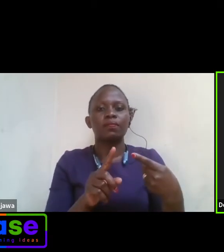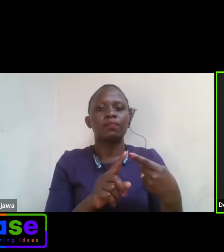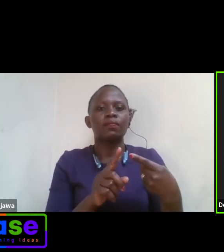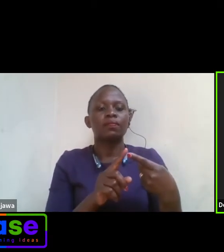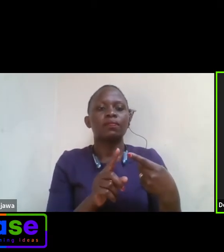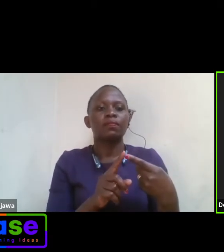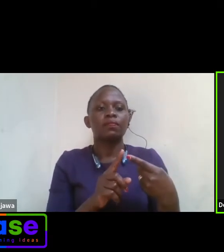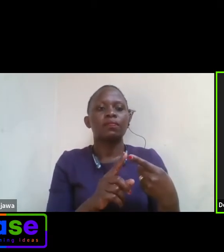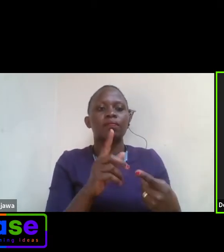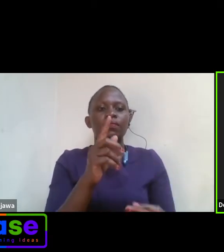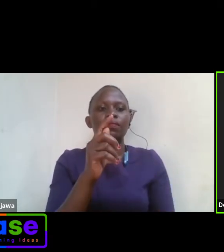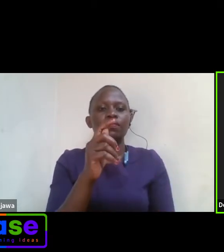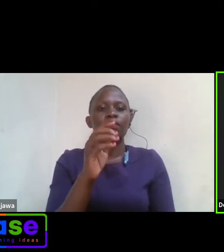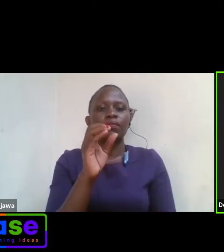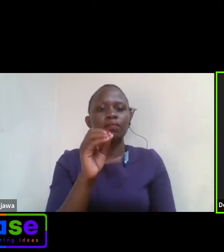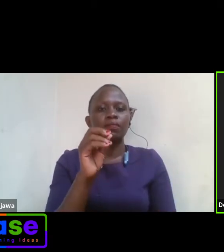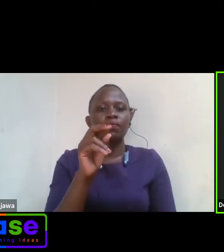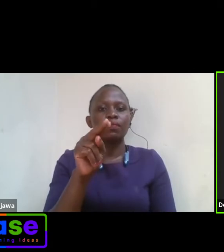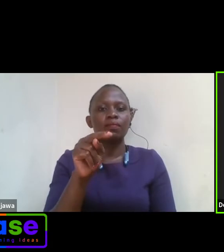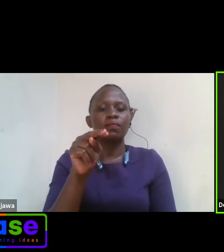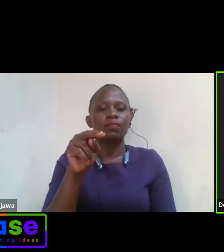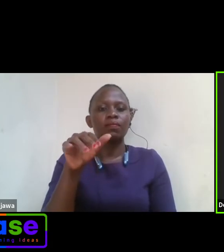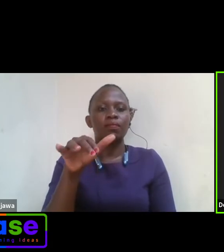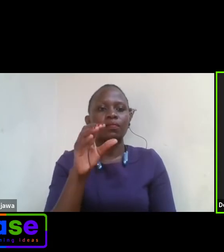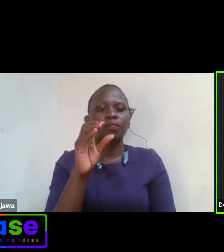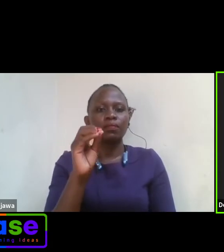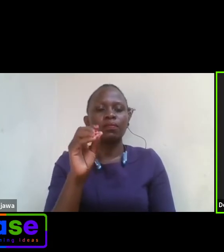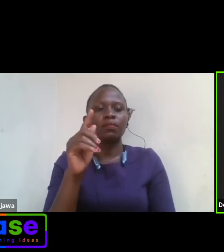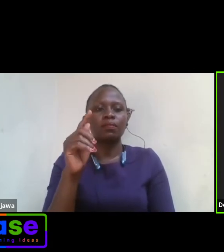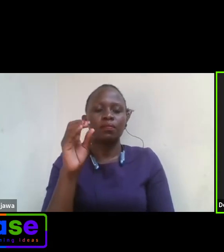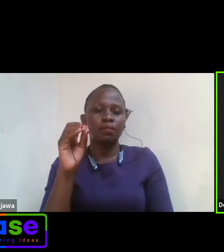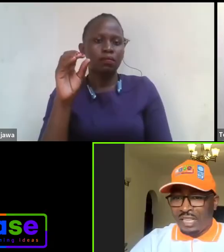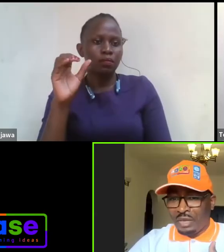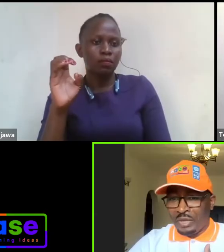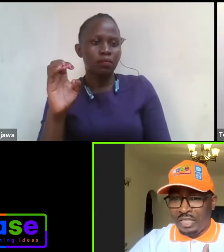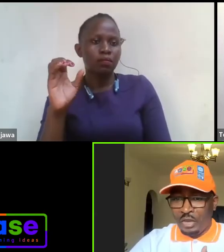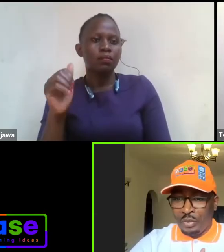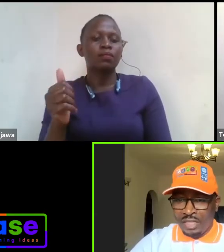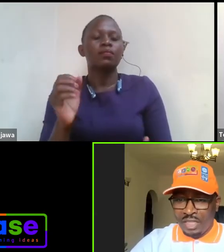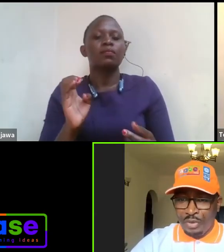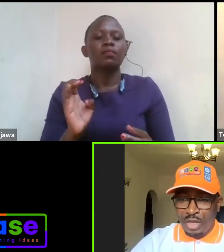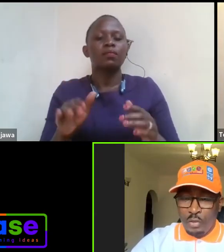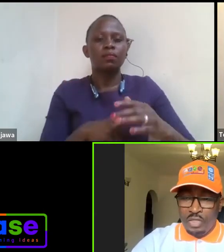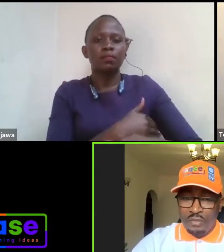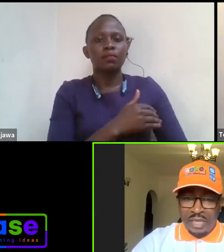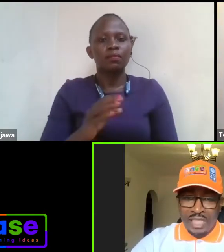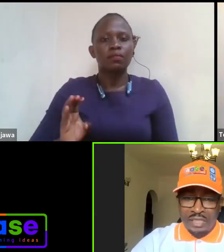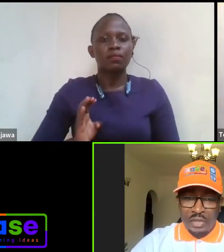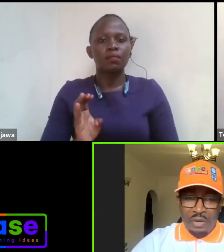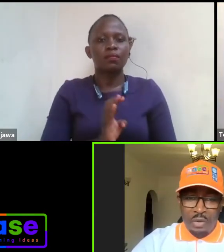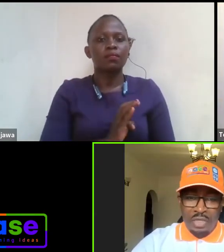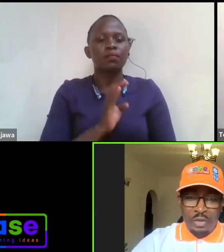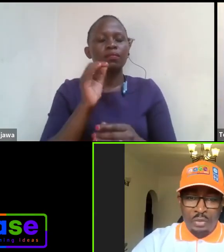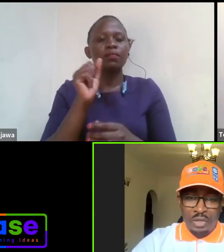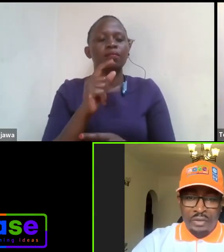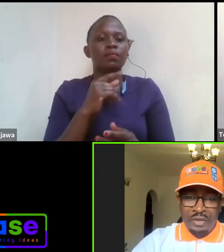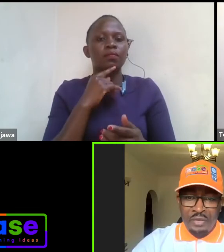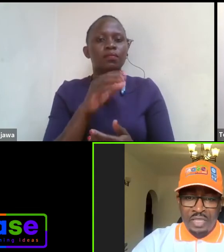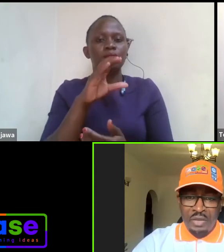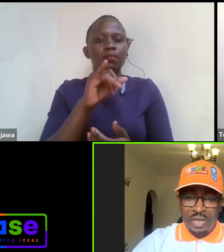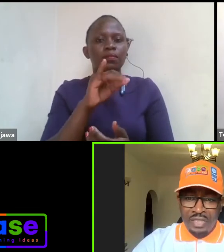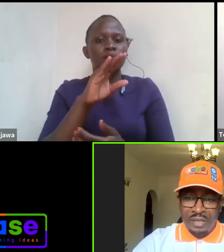Comrade Tony Otoa. Tony is the Chief Executive of the Stanbic Business Incubator, which is mandated to support the development